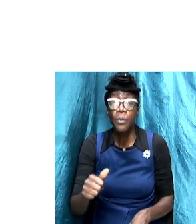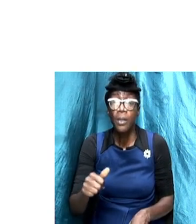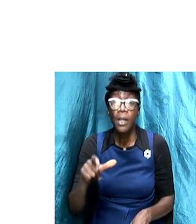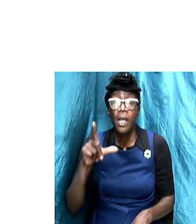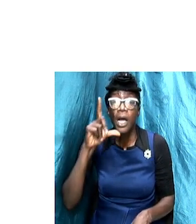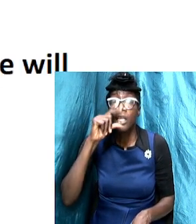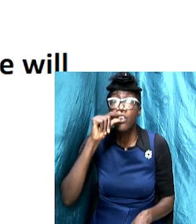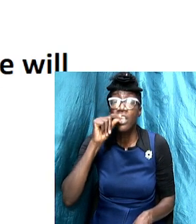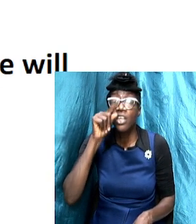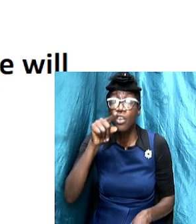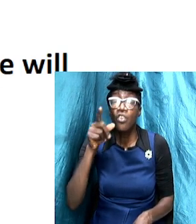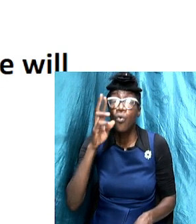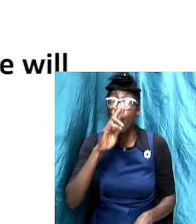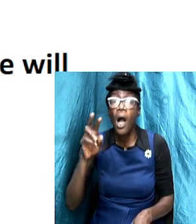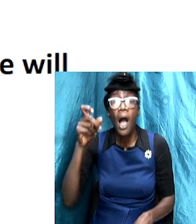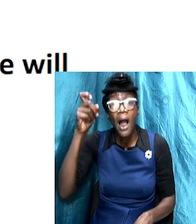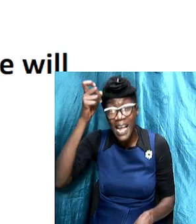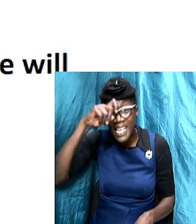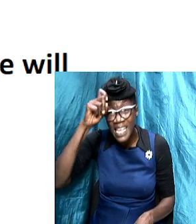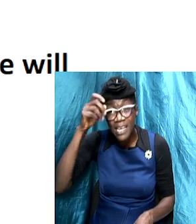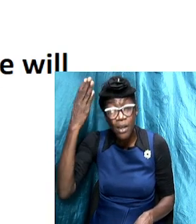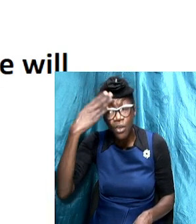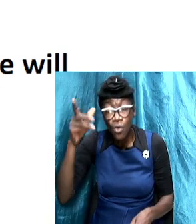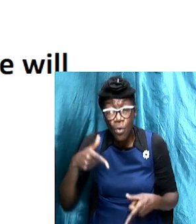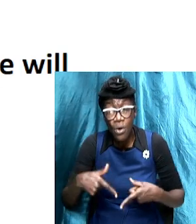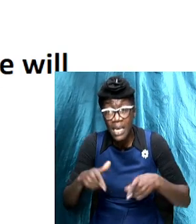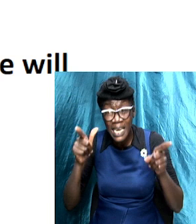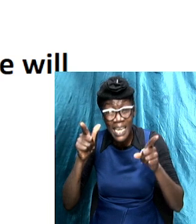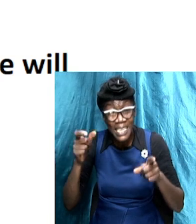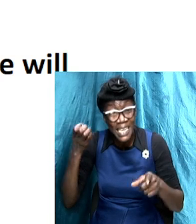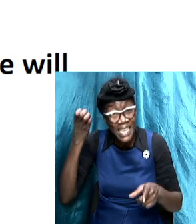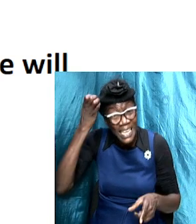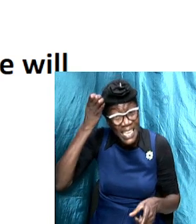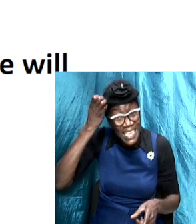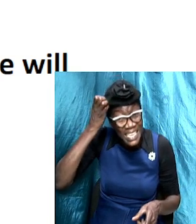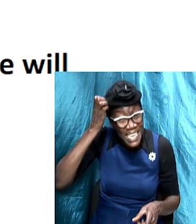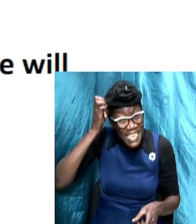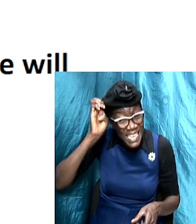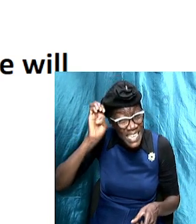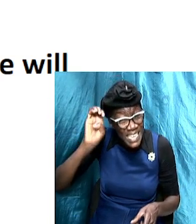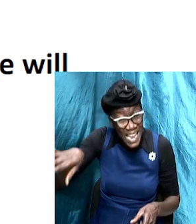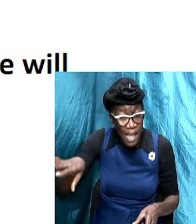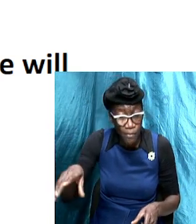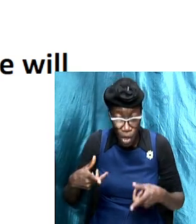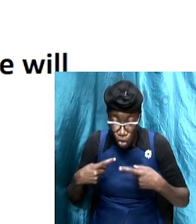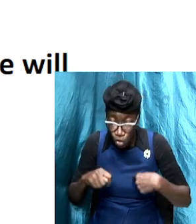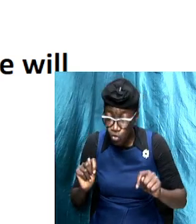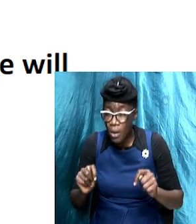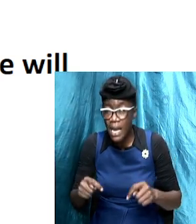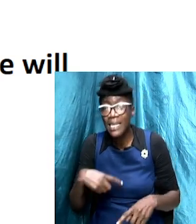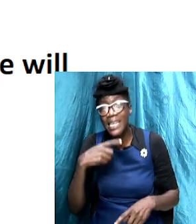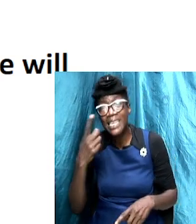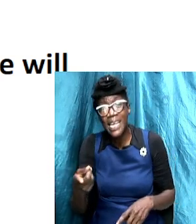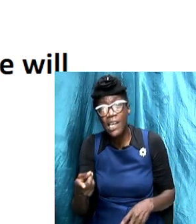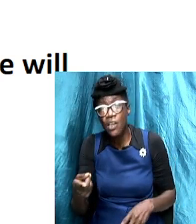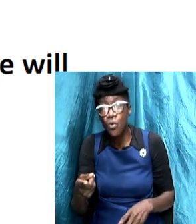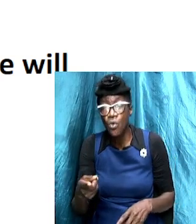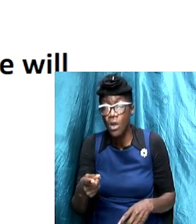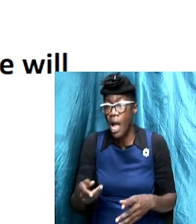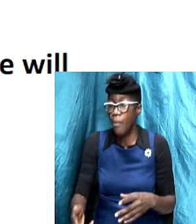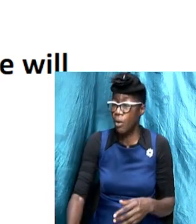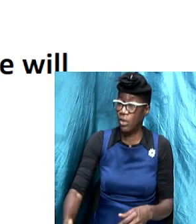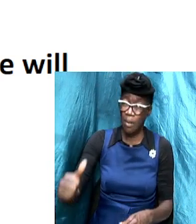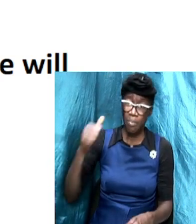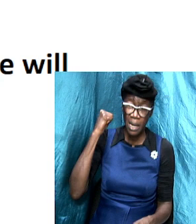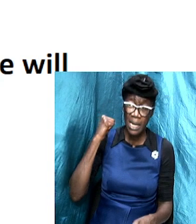eagle. And therefore, don't let the devil, amen, try to tell you, based on your past or your situation